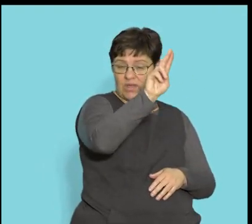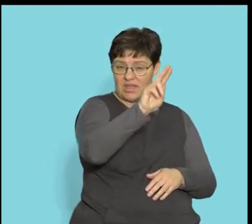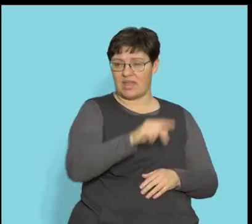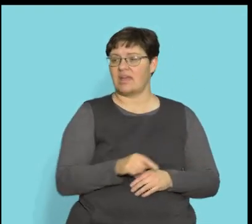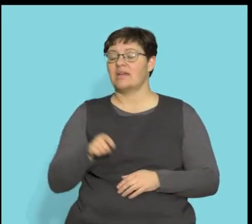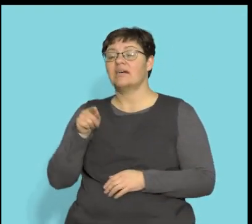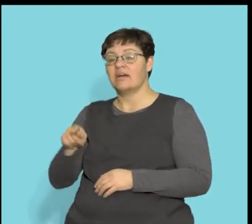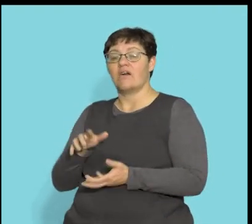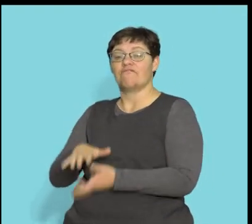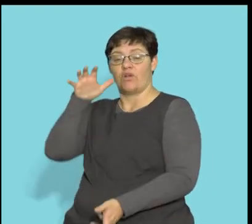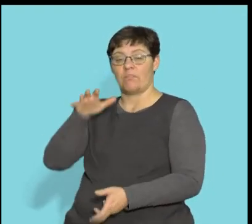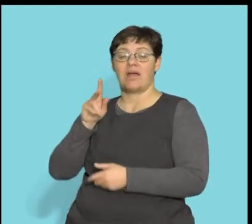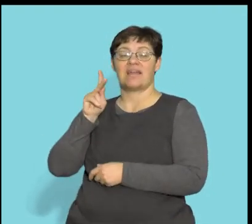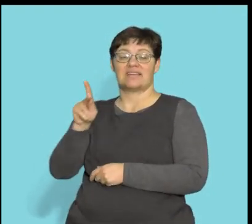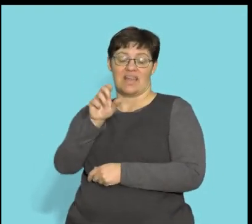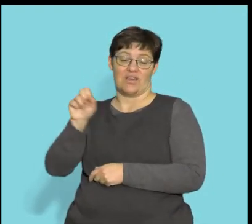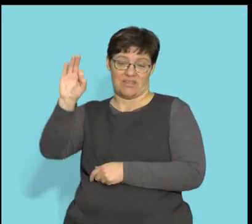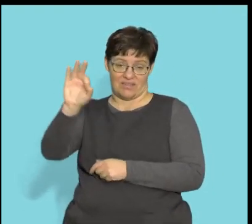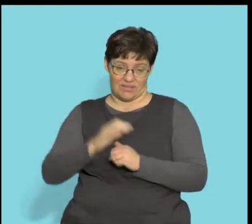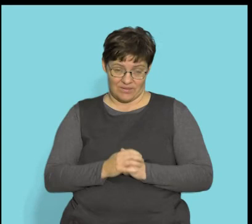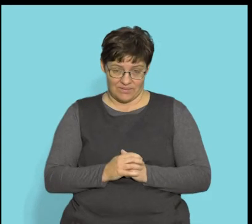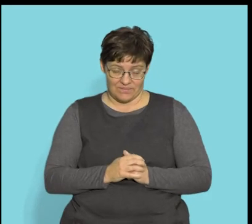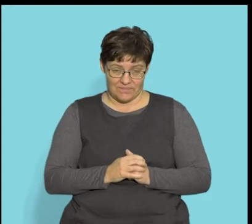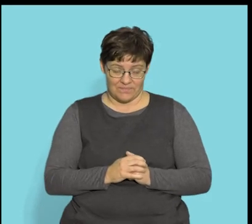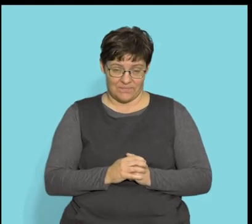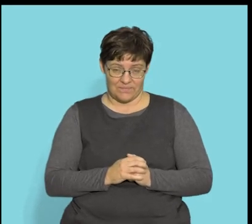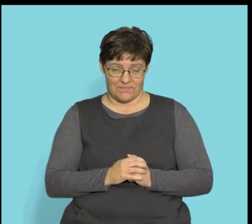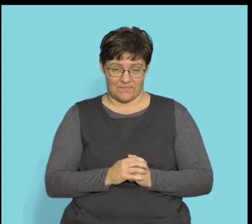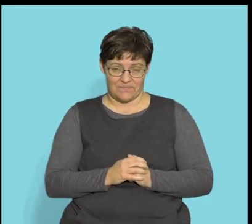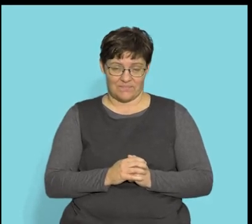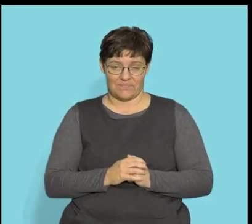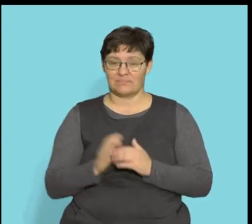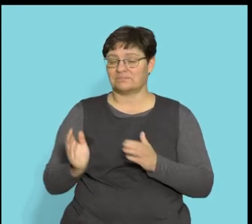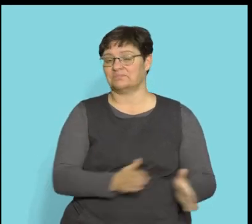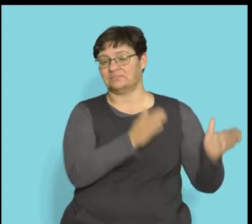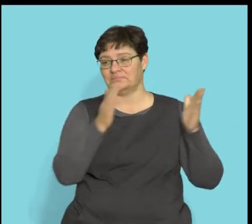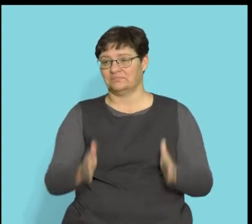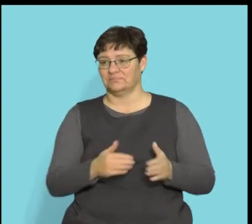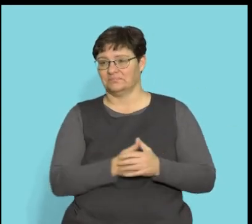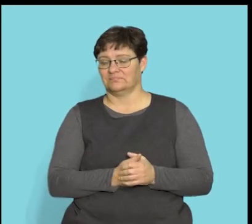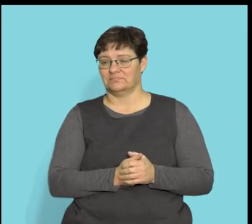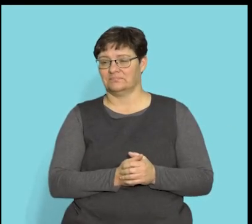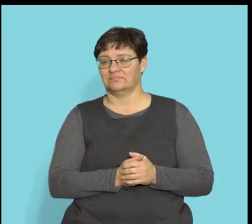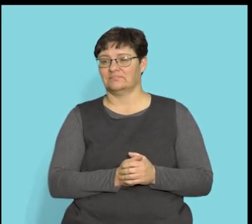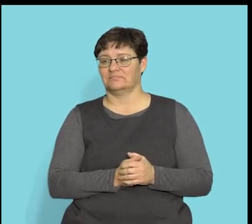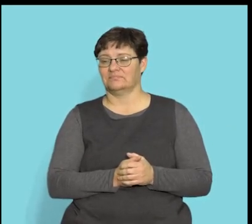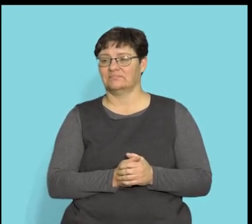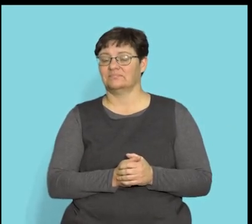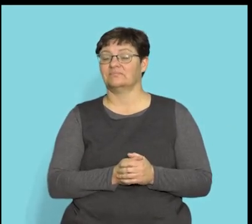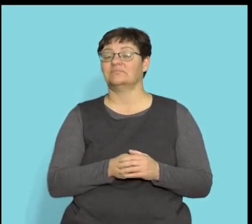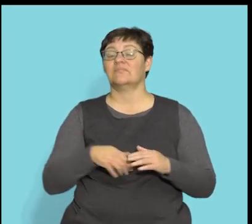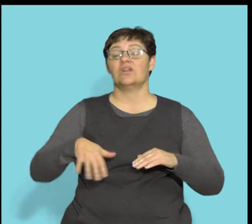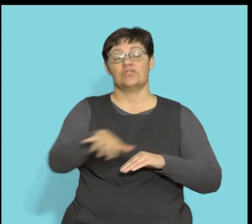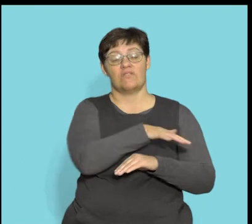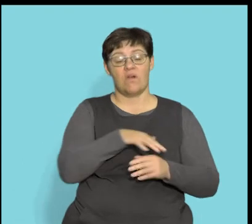k squared and the volume will be multiplied by k cubed. Let's move on to the next slide.